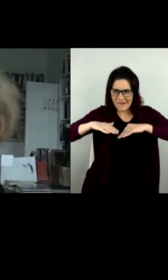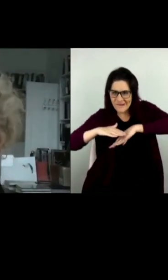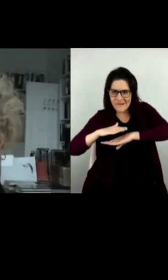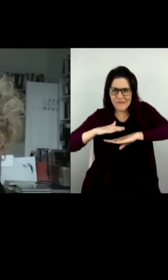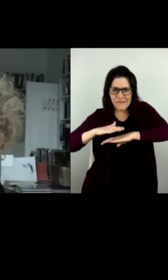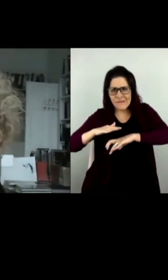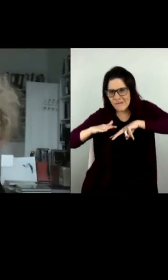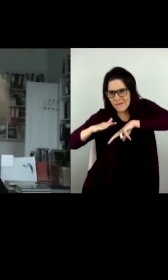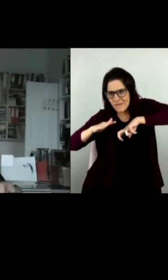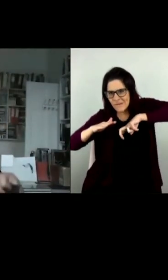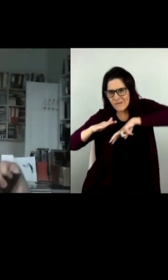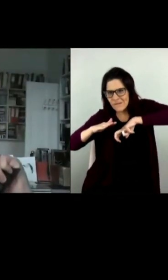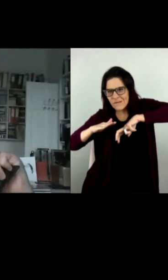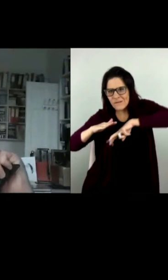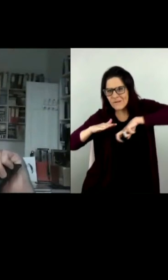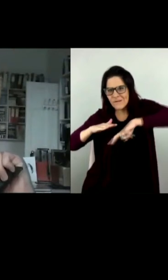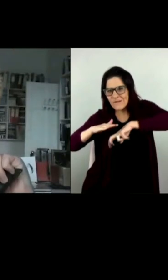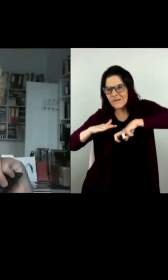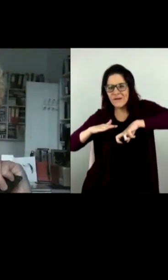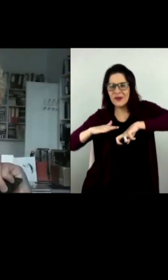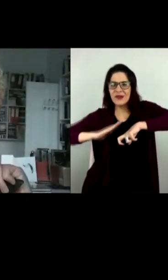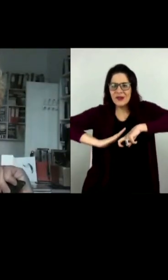and.